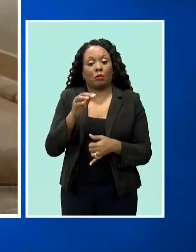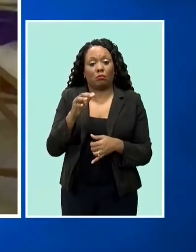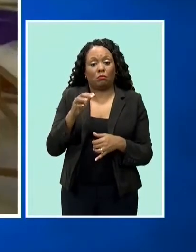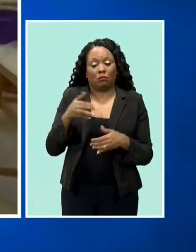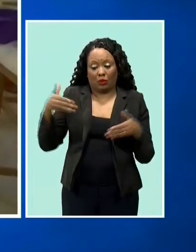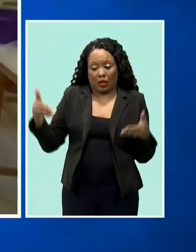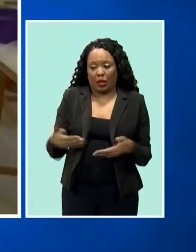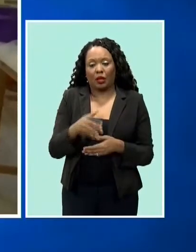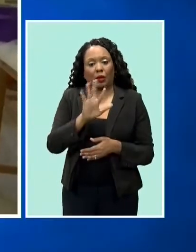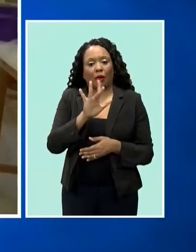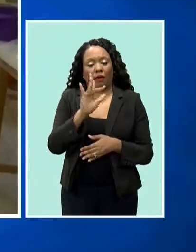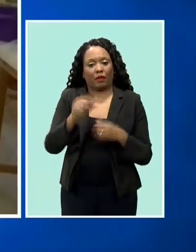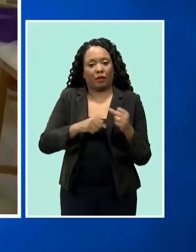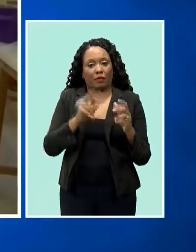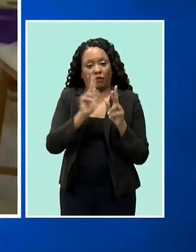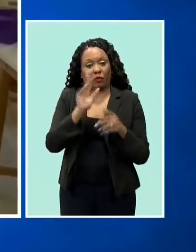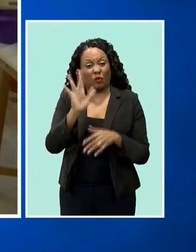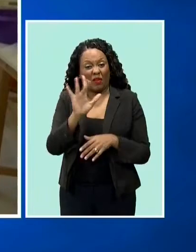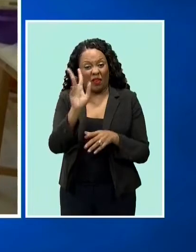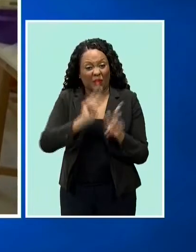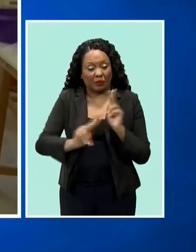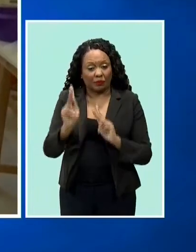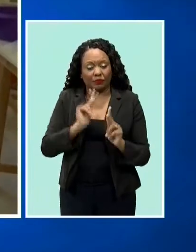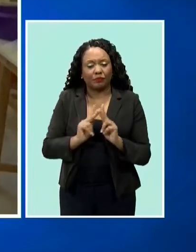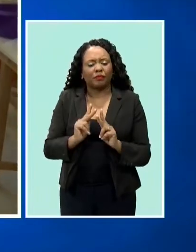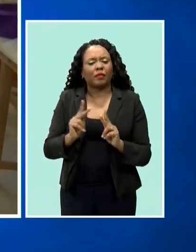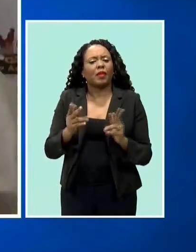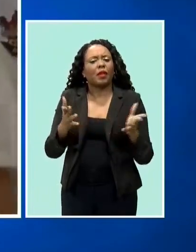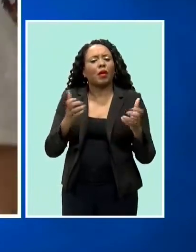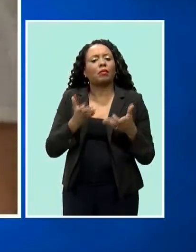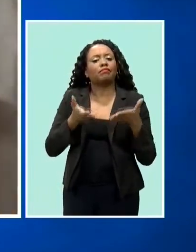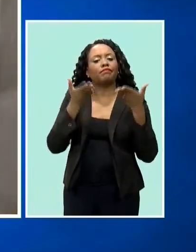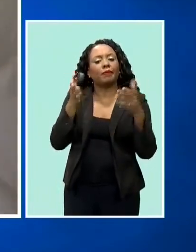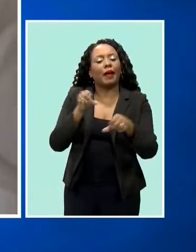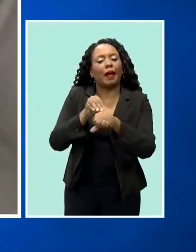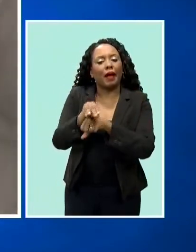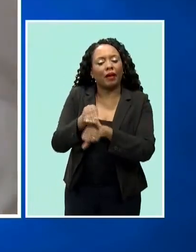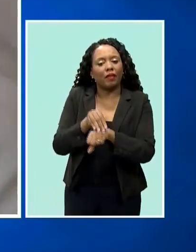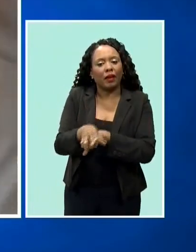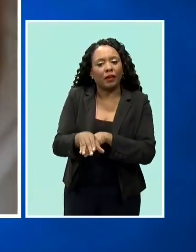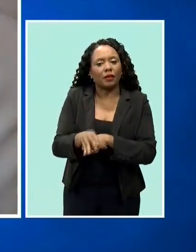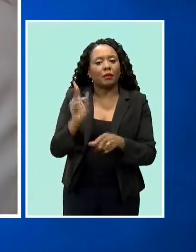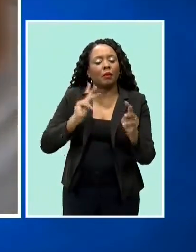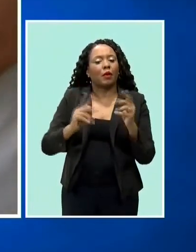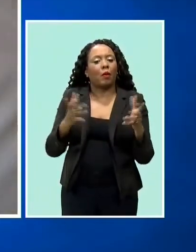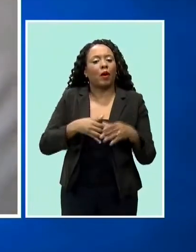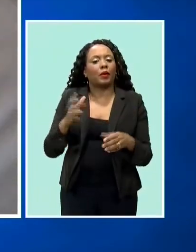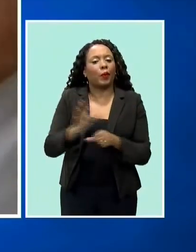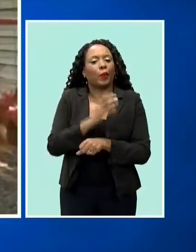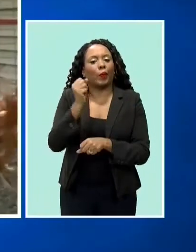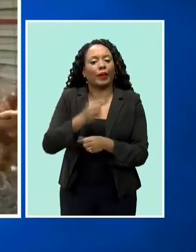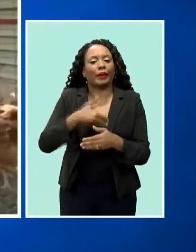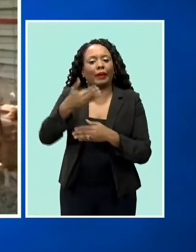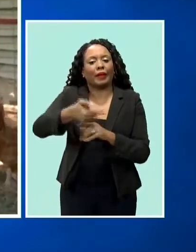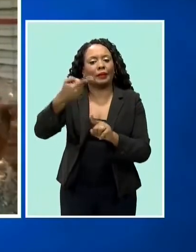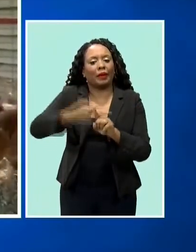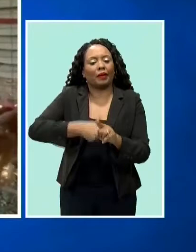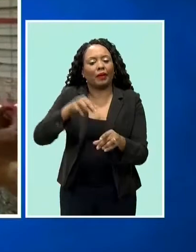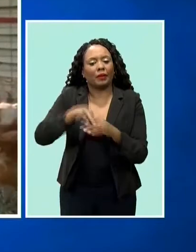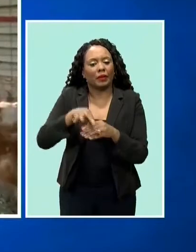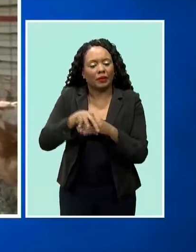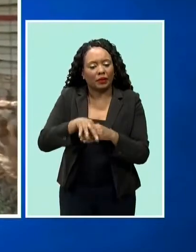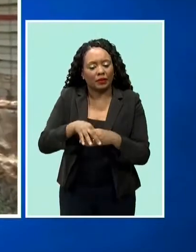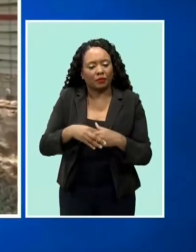people. Androutsos has some advice for the opposition Conservatives poised to win next month's election and who want to expand